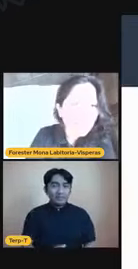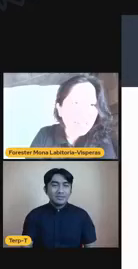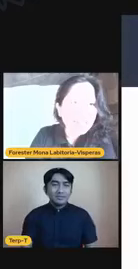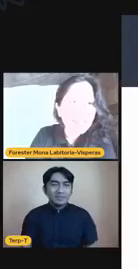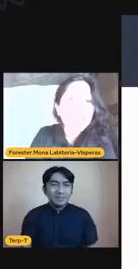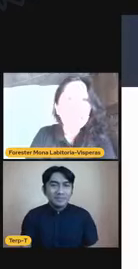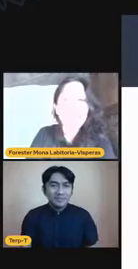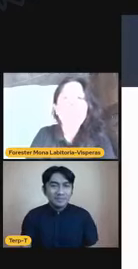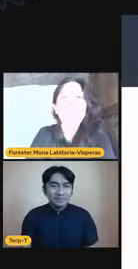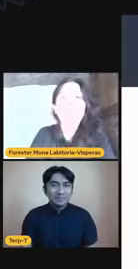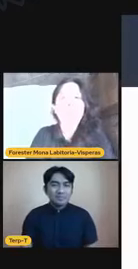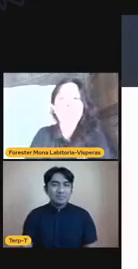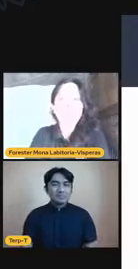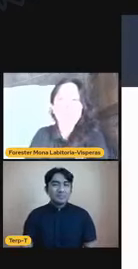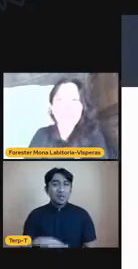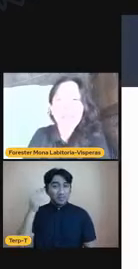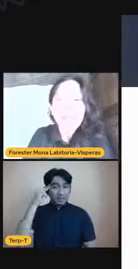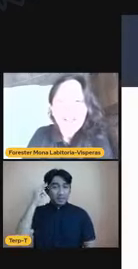Next,